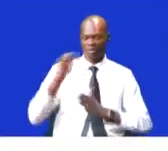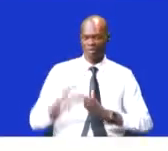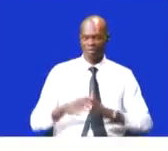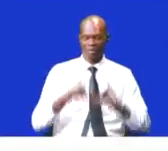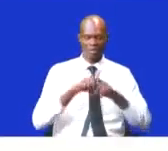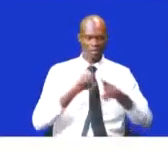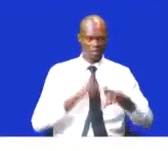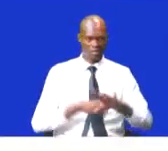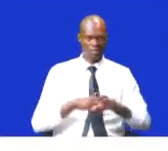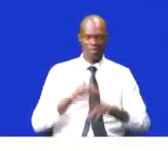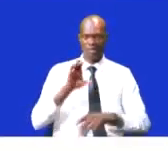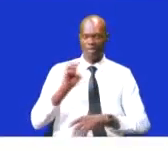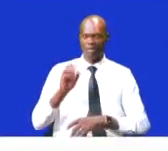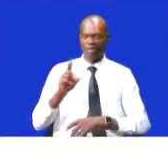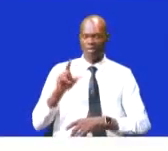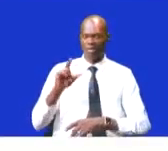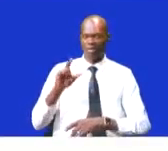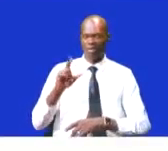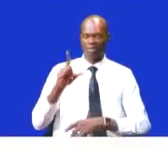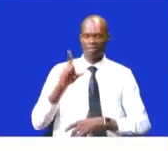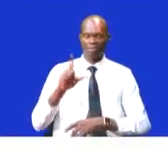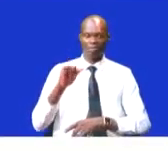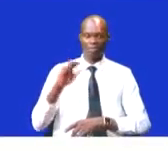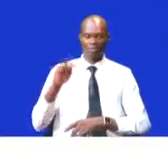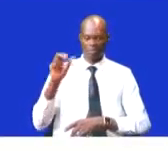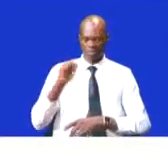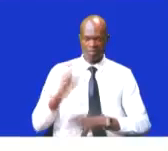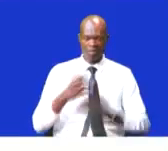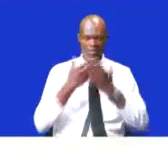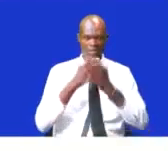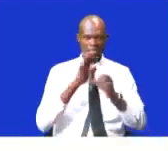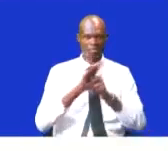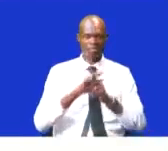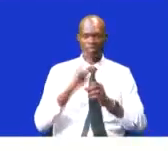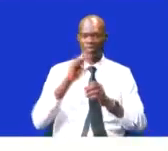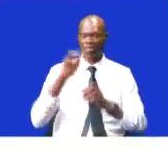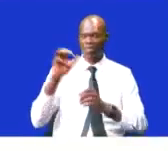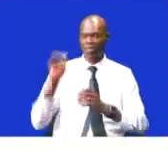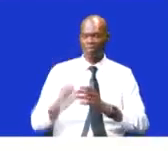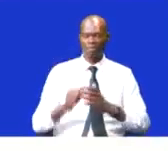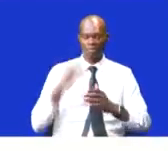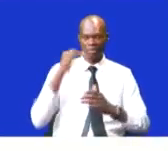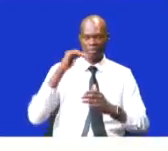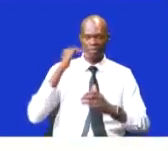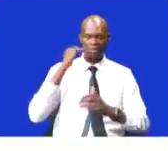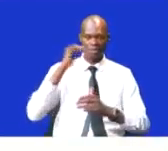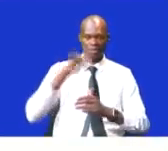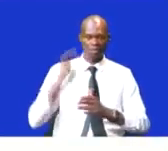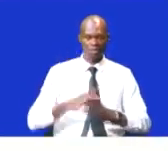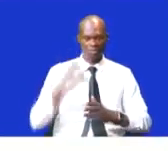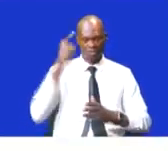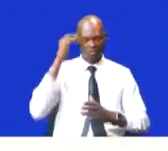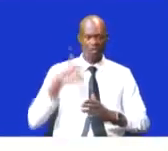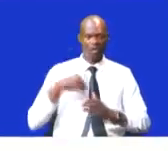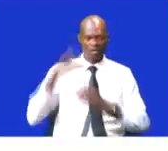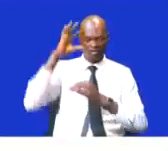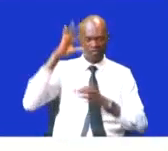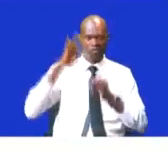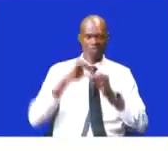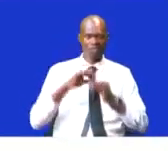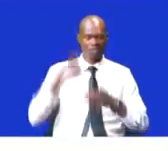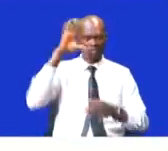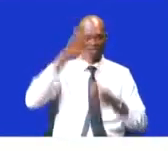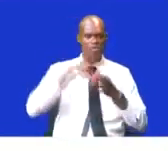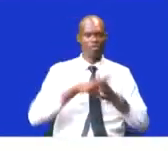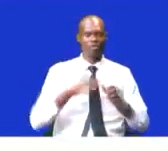Korka kore migosi Collins Juma odwoko erokamano mathoth ne MCS e kaunti ma Siaya kuom bedo kode gi adieri kendo singo mar tiyo e twech achiel